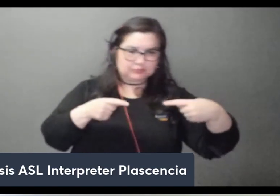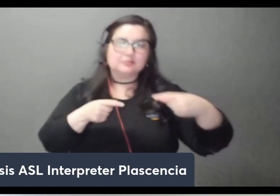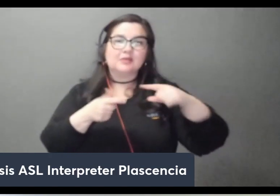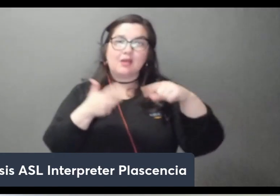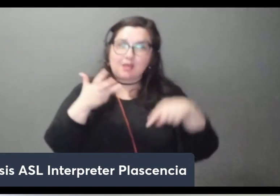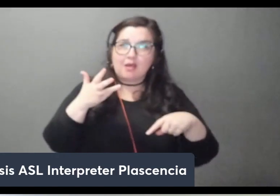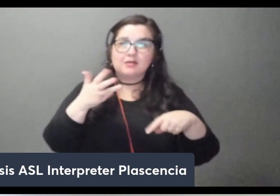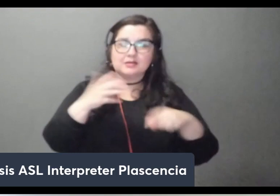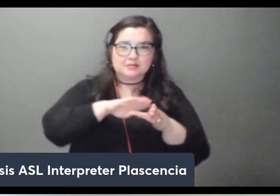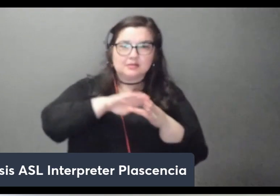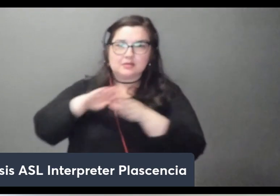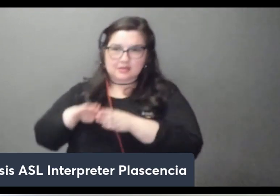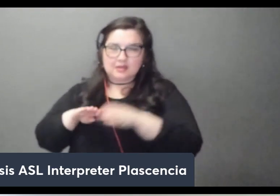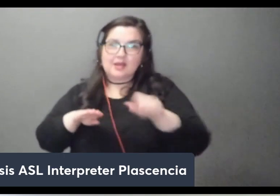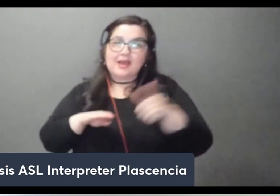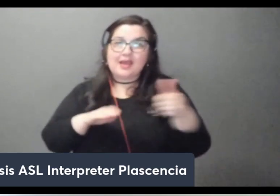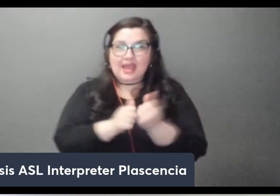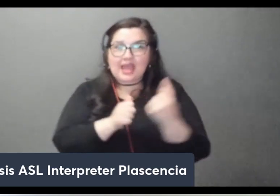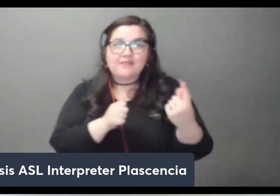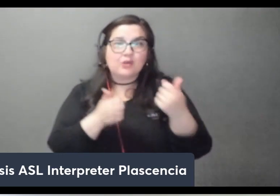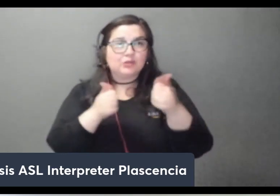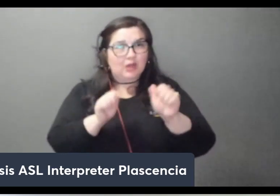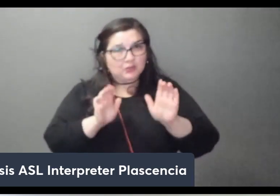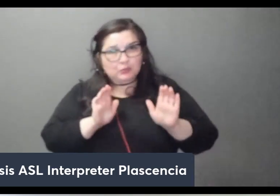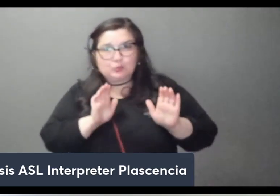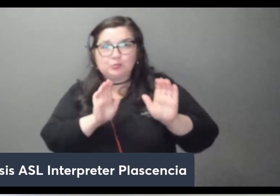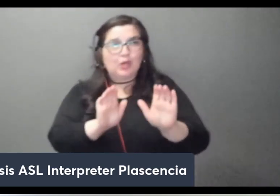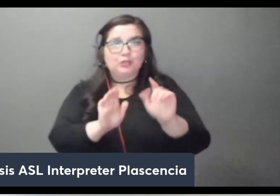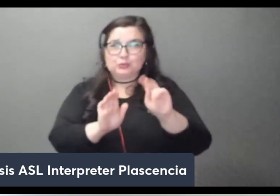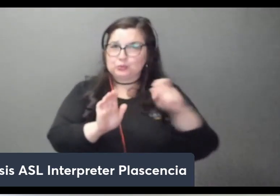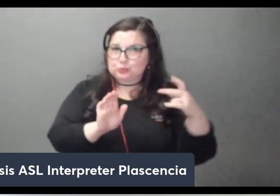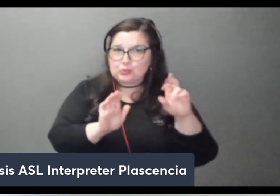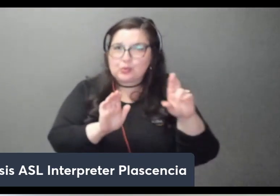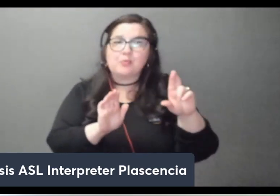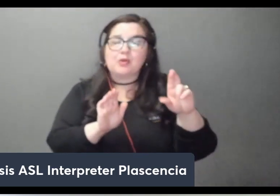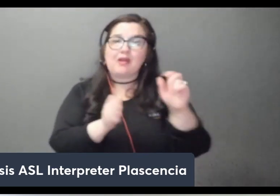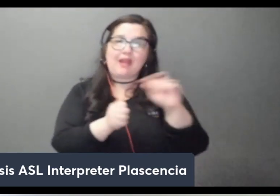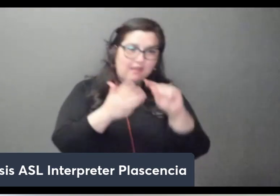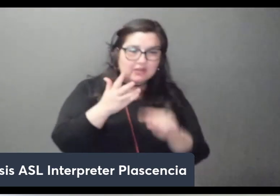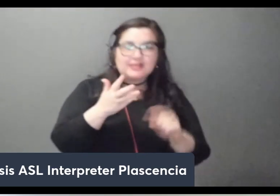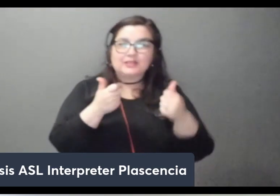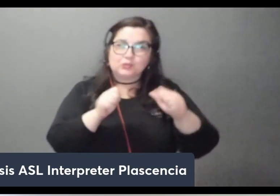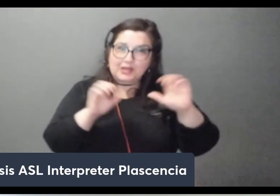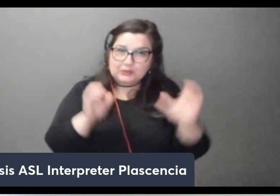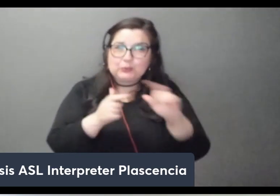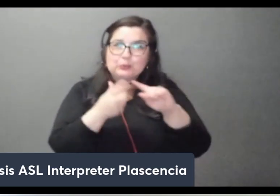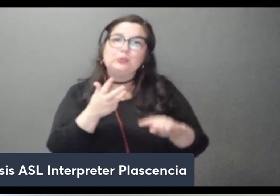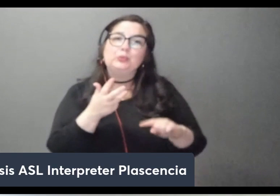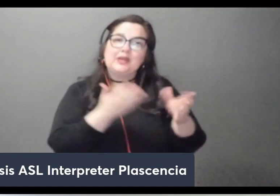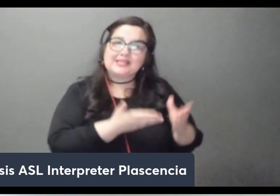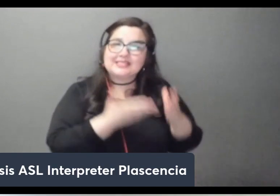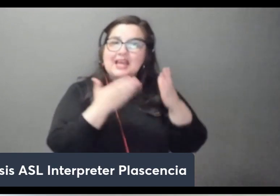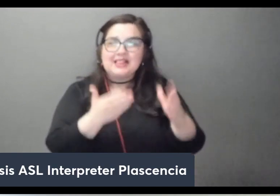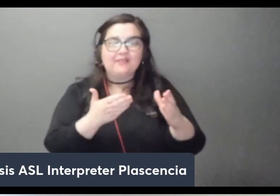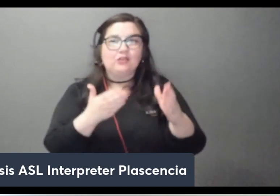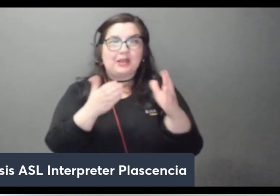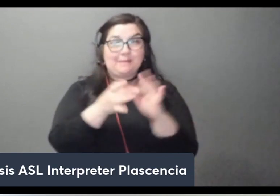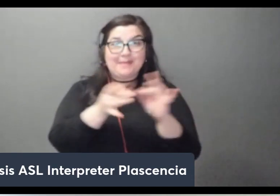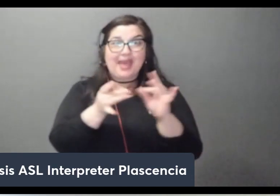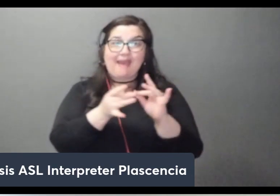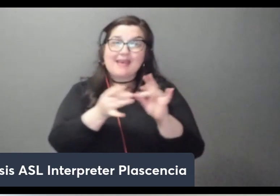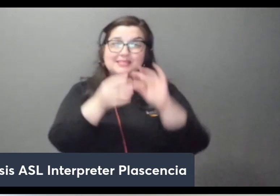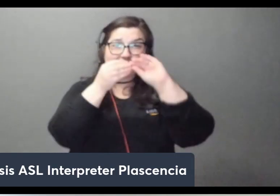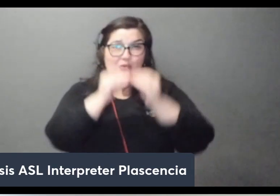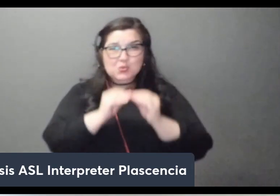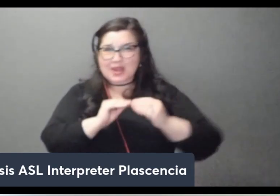from that, everybody's trying to push the throughput. So doing all of these things while really delivering high message rates. So if you look